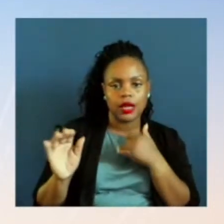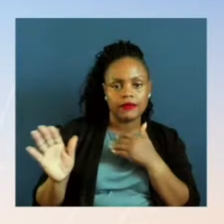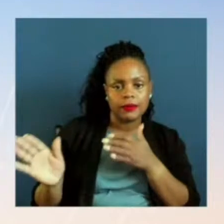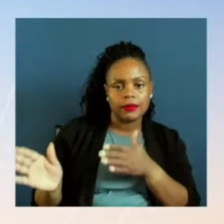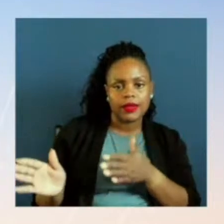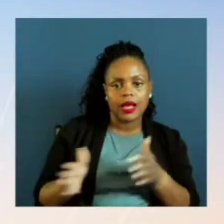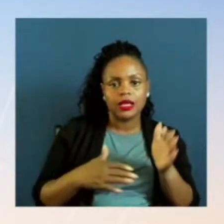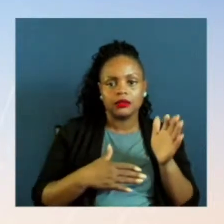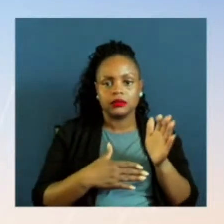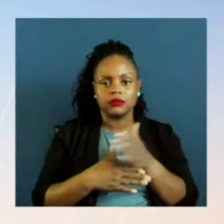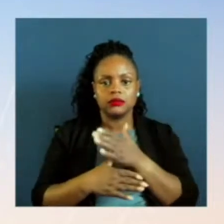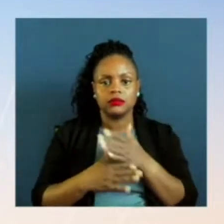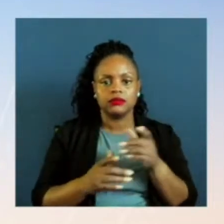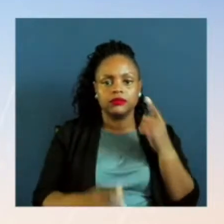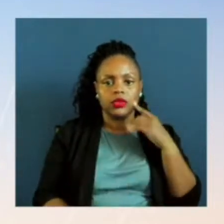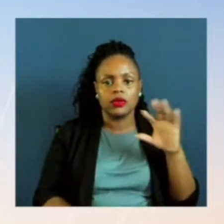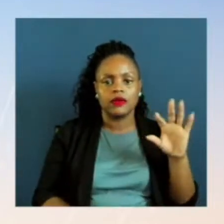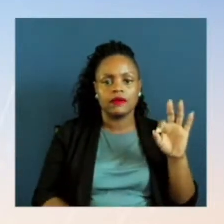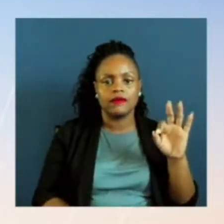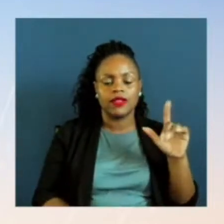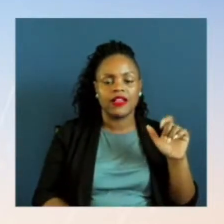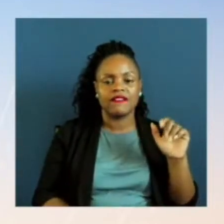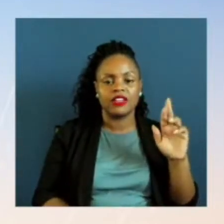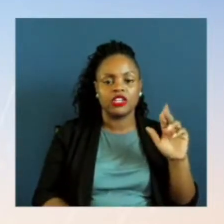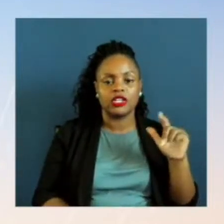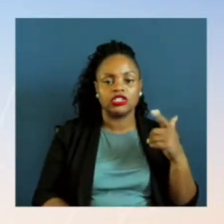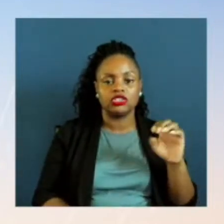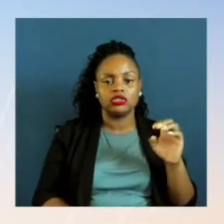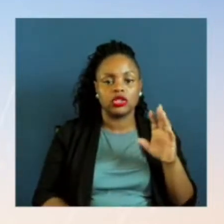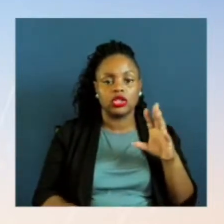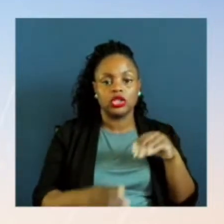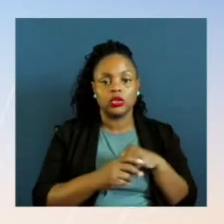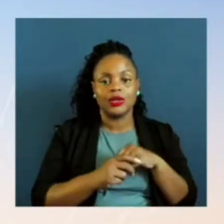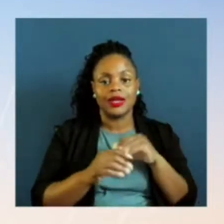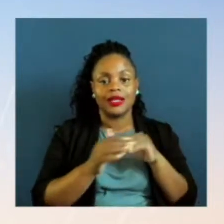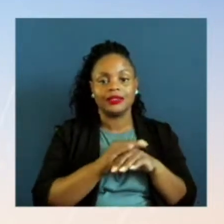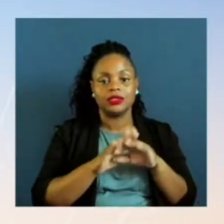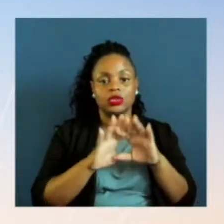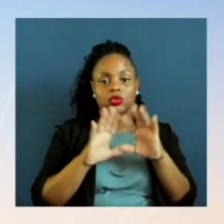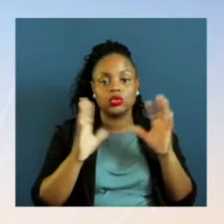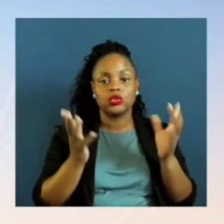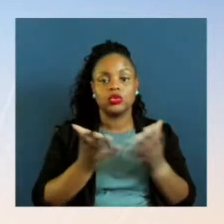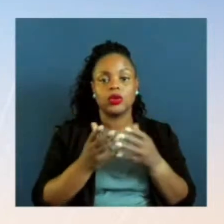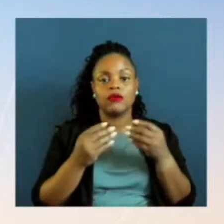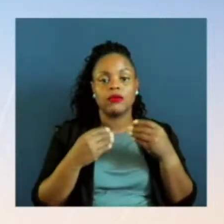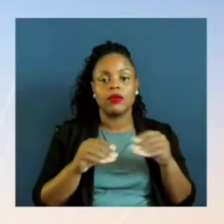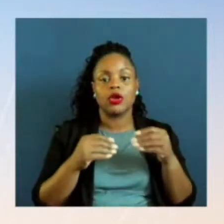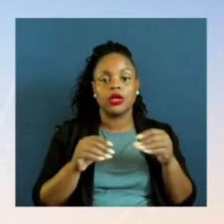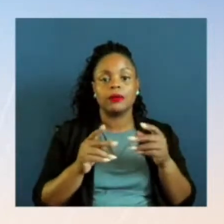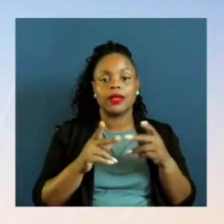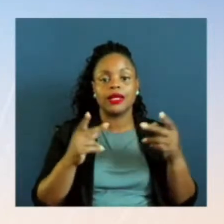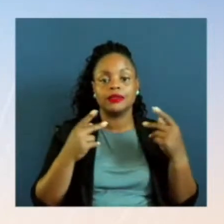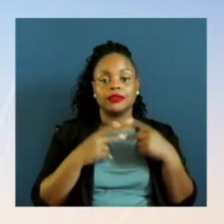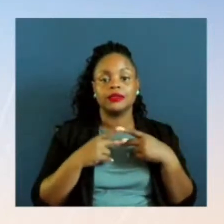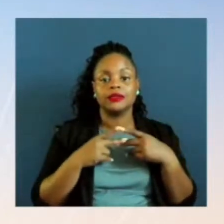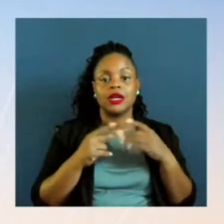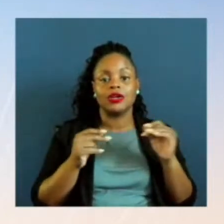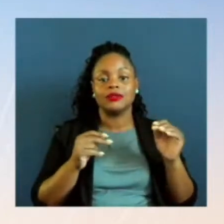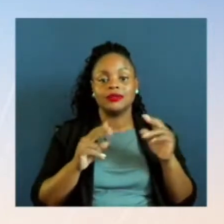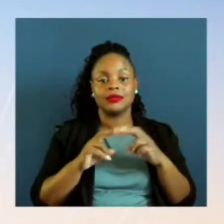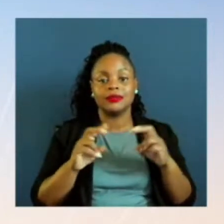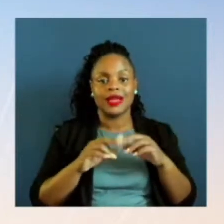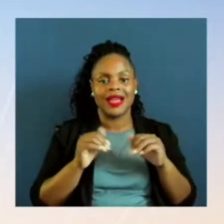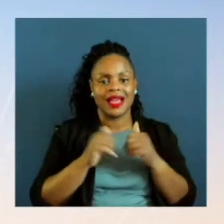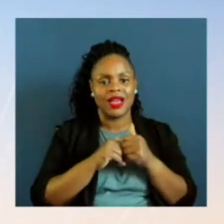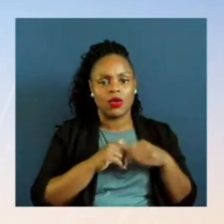including access to the global marketplace. And of course, we will be assessing. It's, of course, based on how they treat individuals in the country, how they treat women, whether they